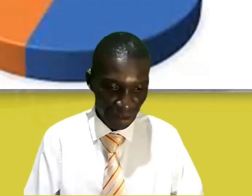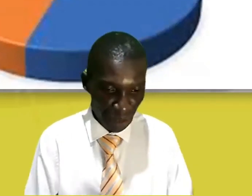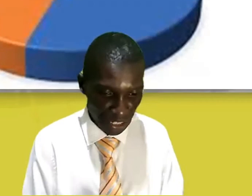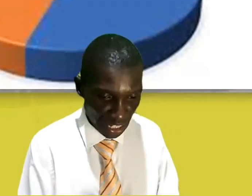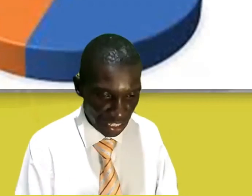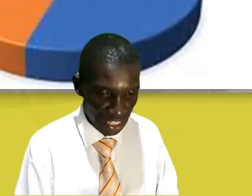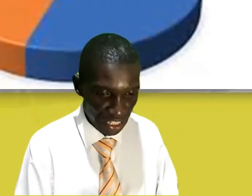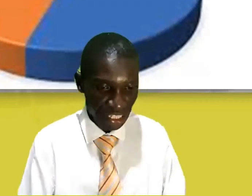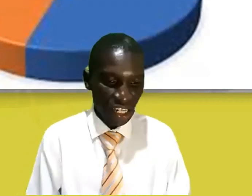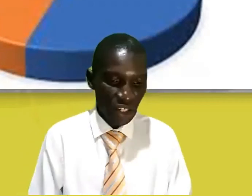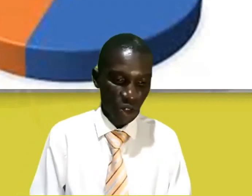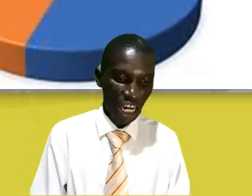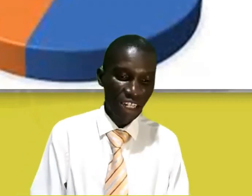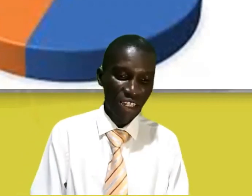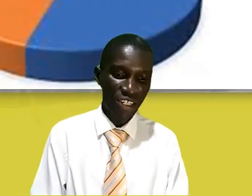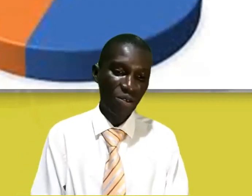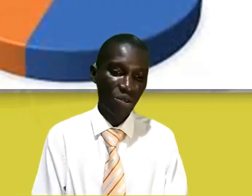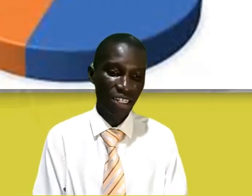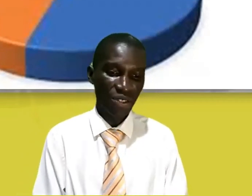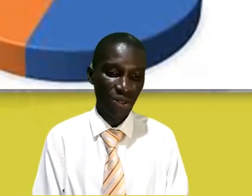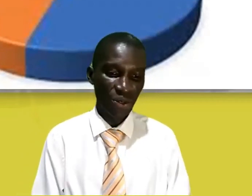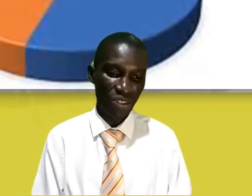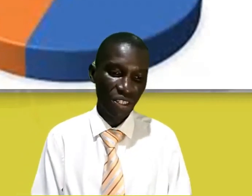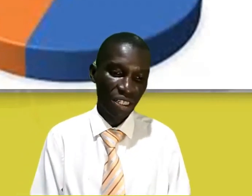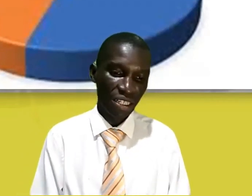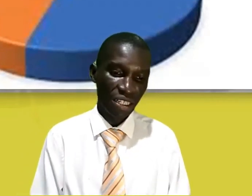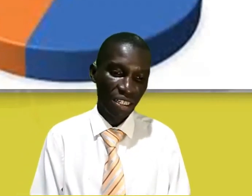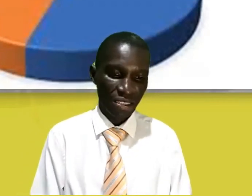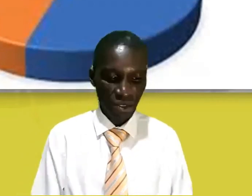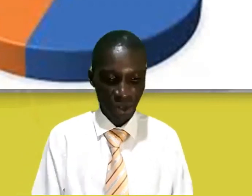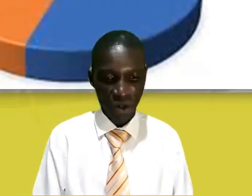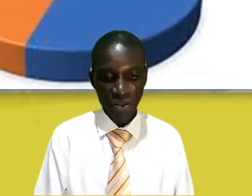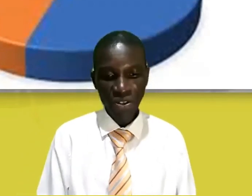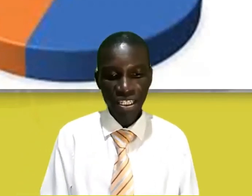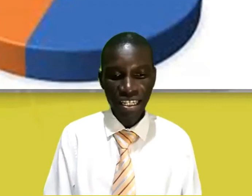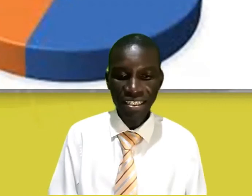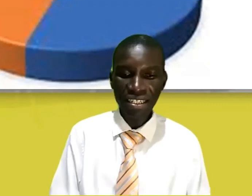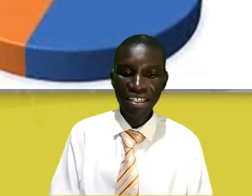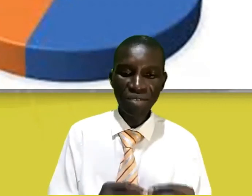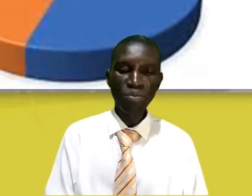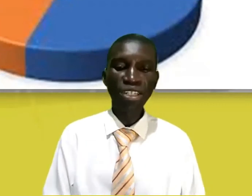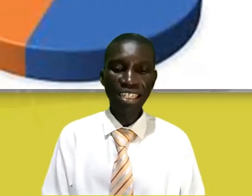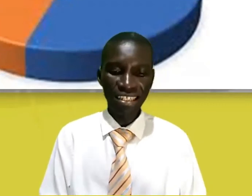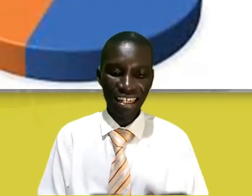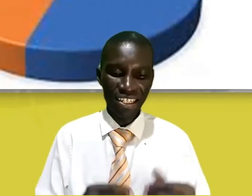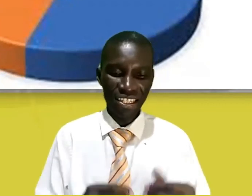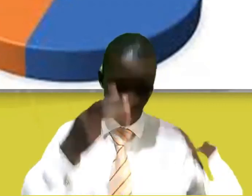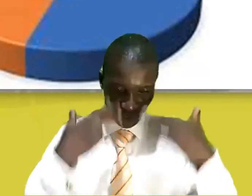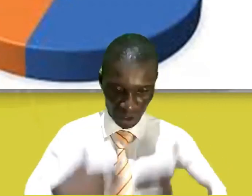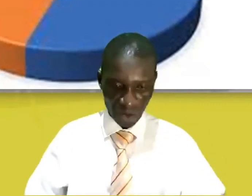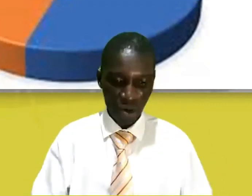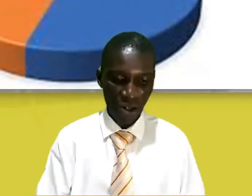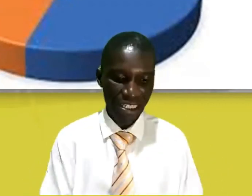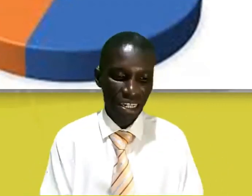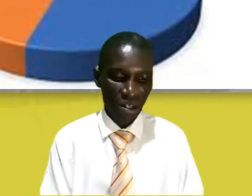38% is the tonality that you use. So you see that it's important that you use